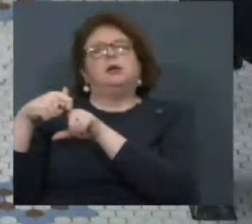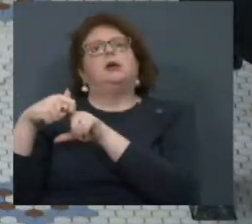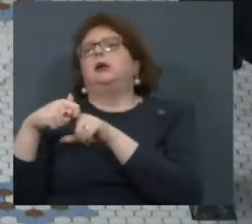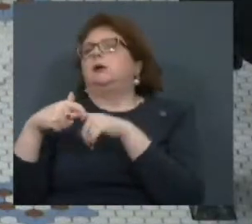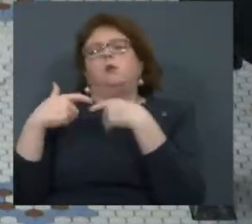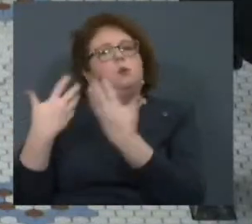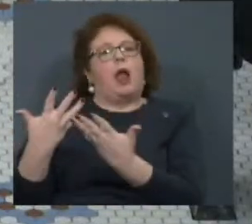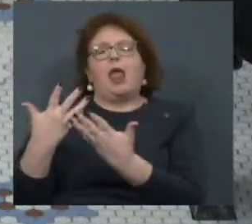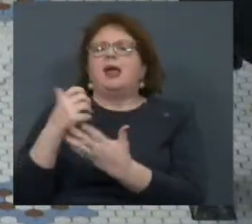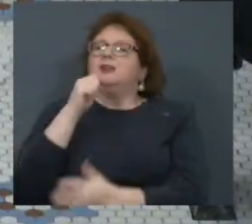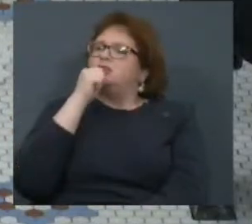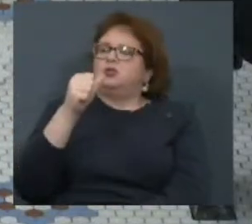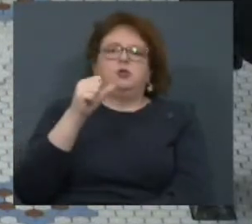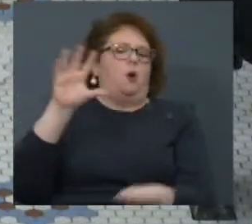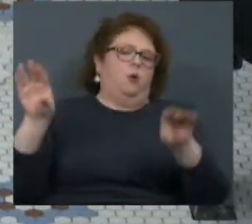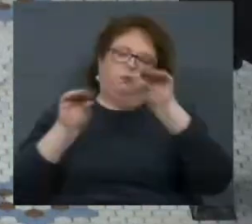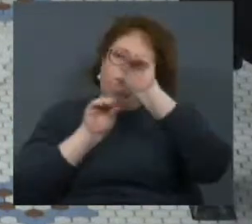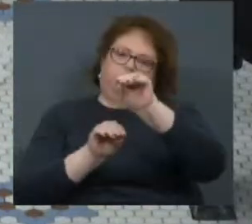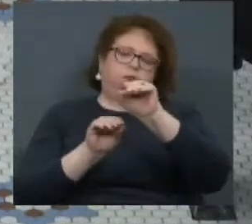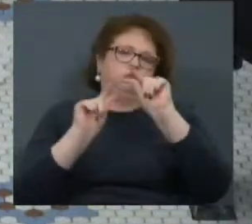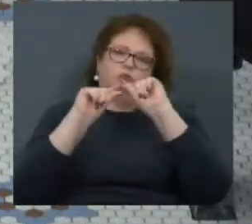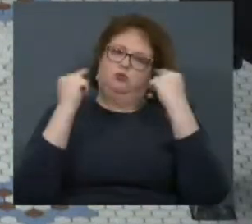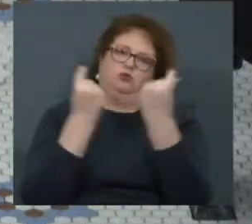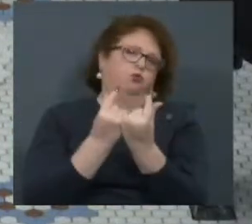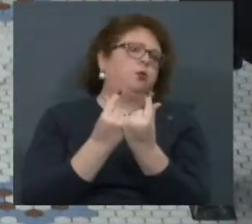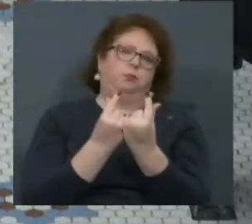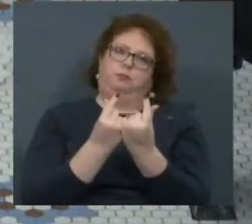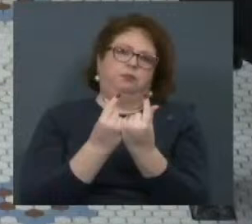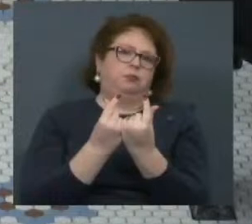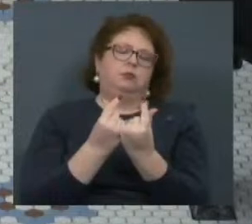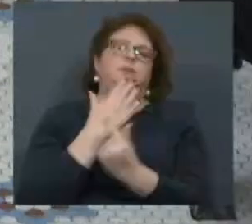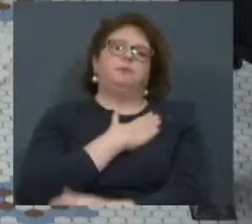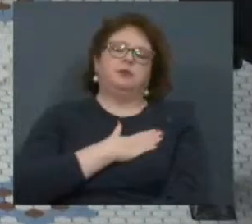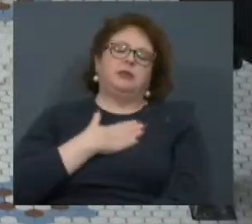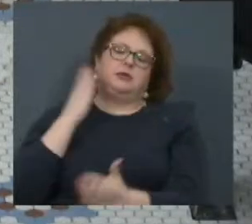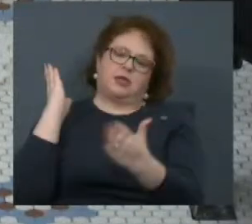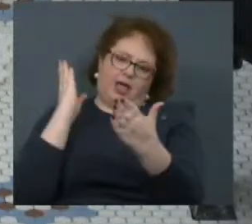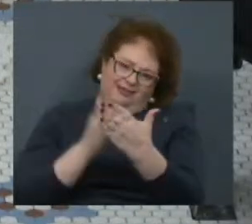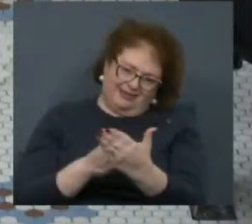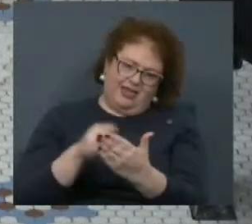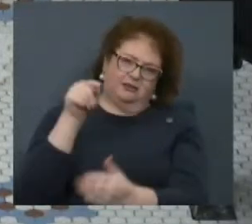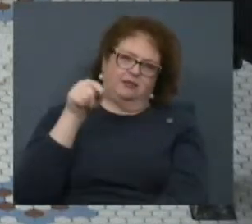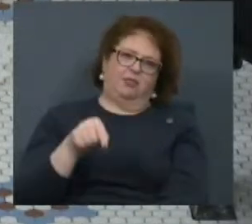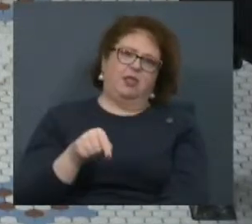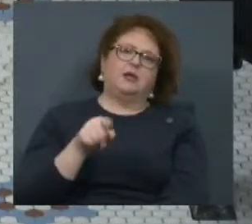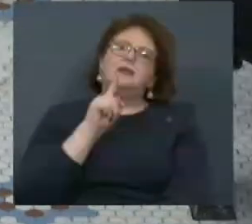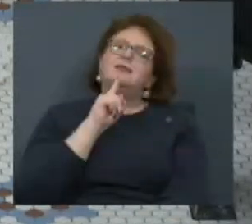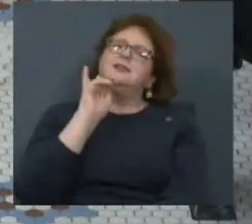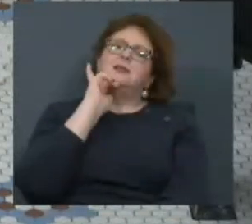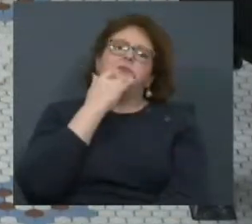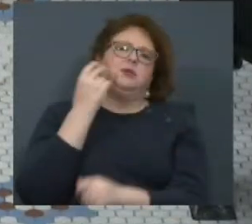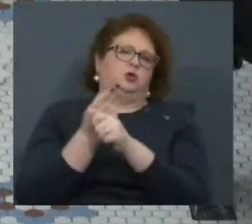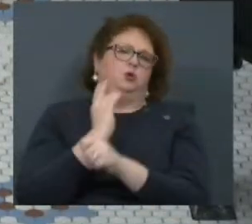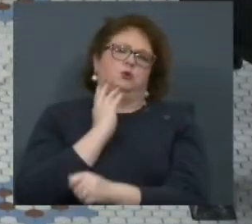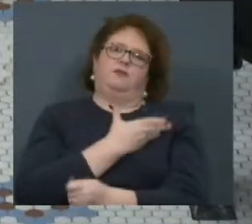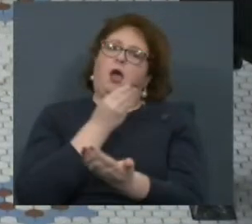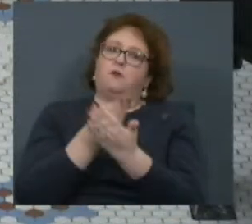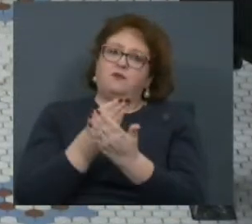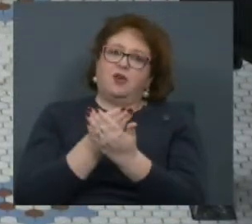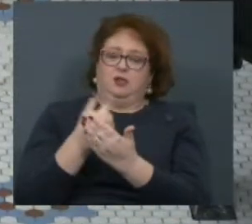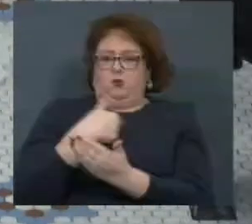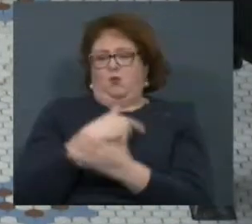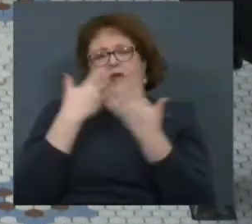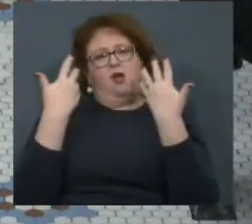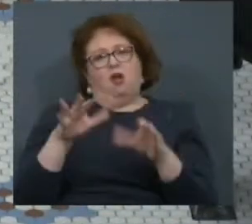right? Please vote against this. This is a misuse of our funds, which we've already voted no for.